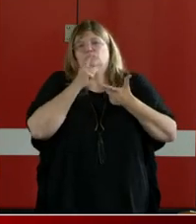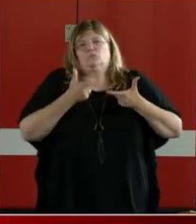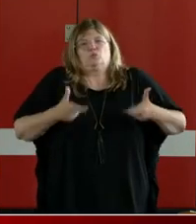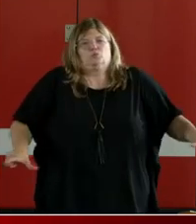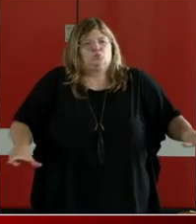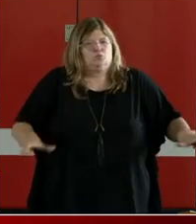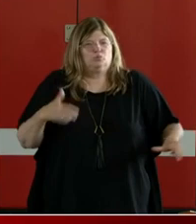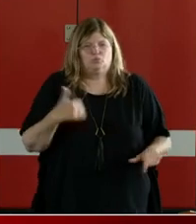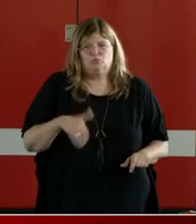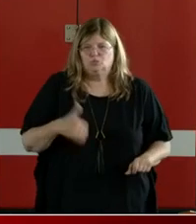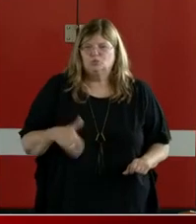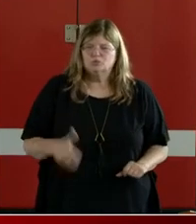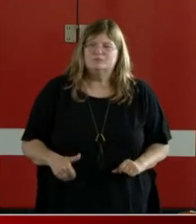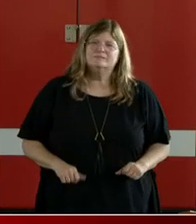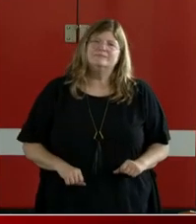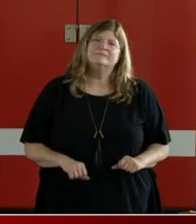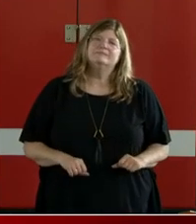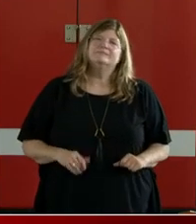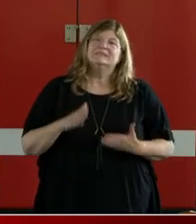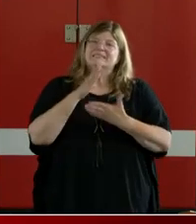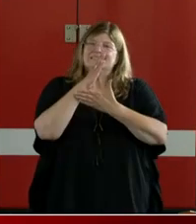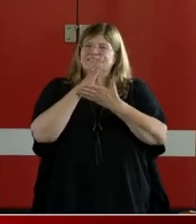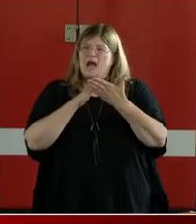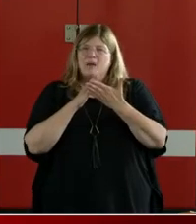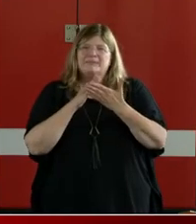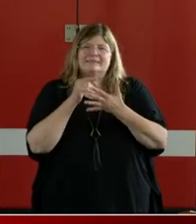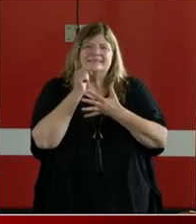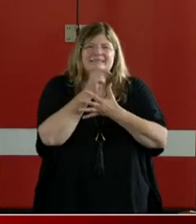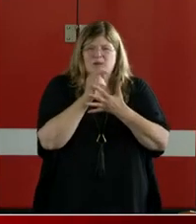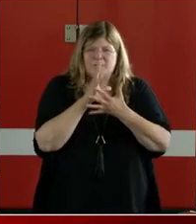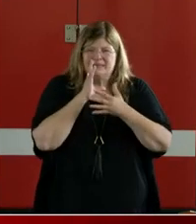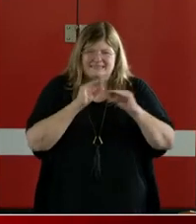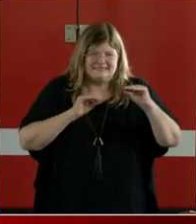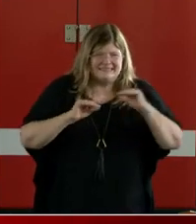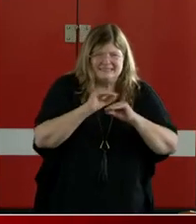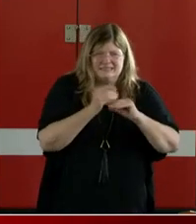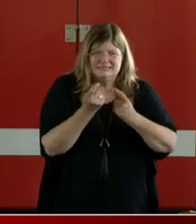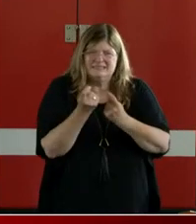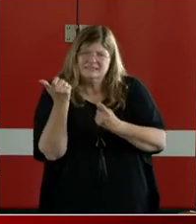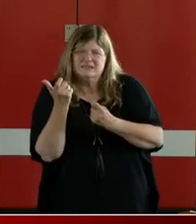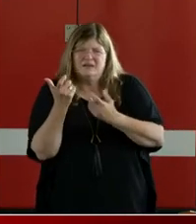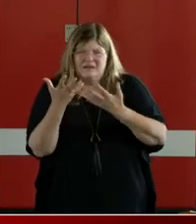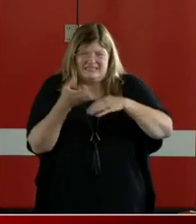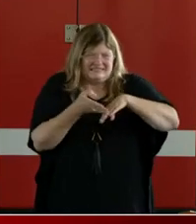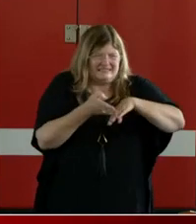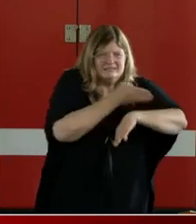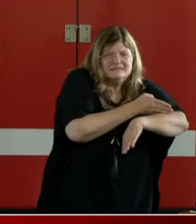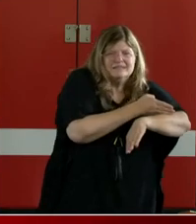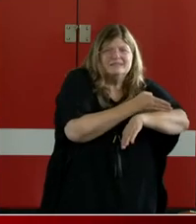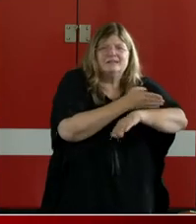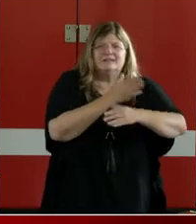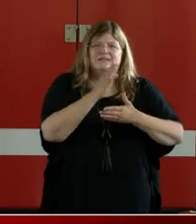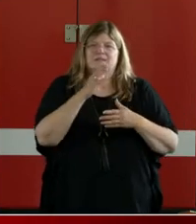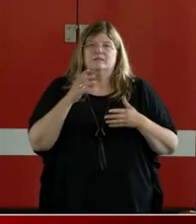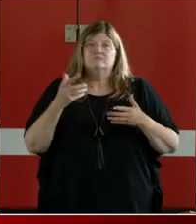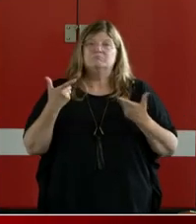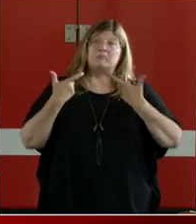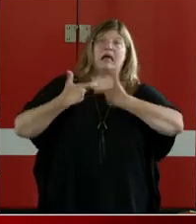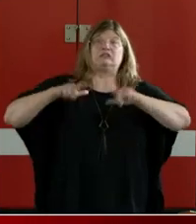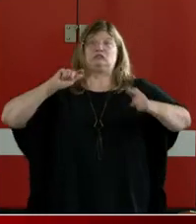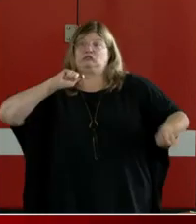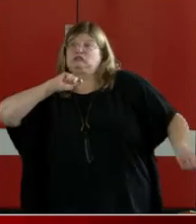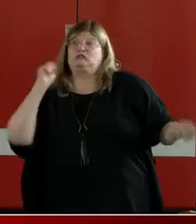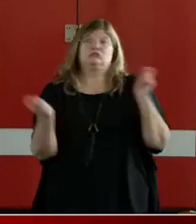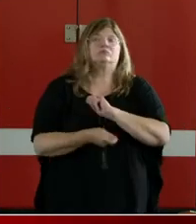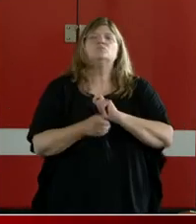data, and we want to keep doing that. So that's where we're going to be. We're going to keep going. You're not going to see any drastic changes. And I